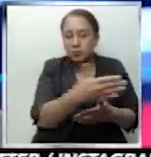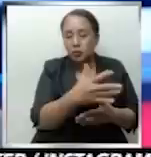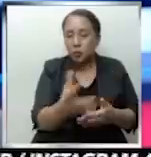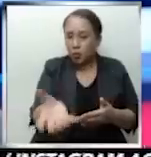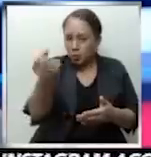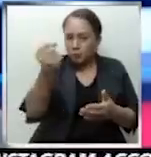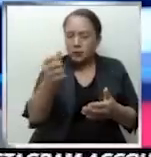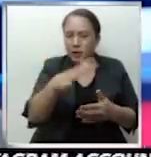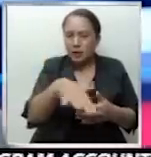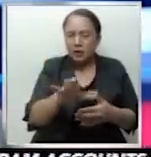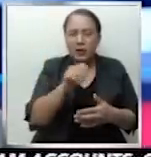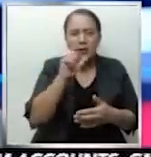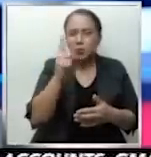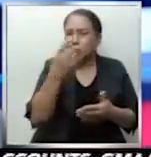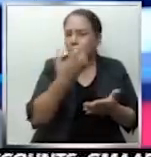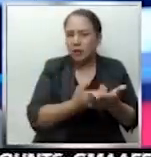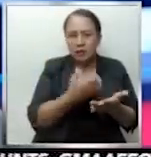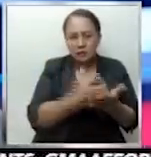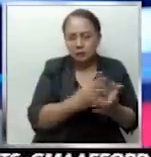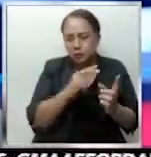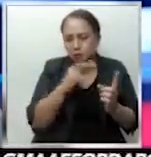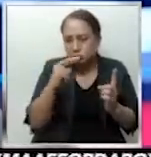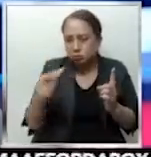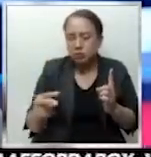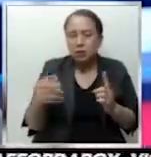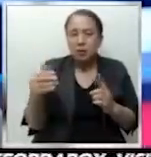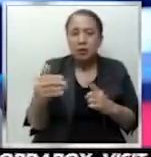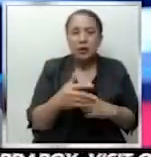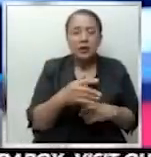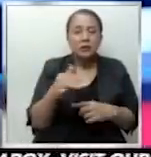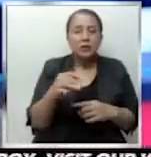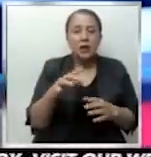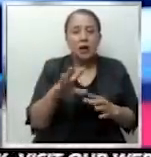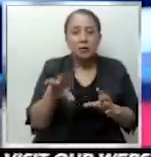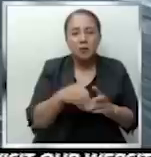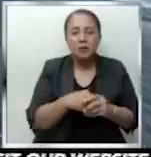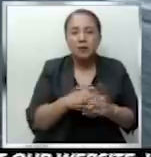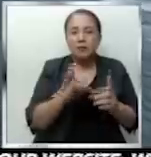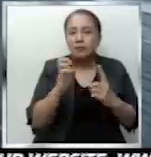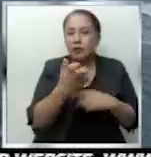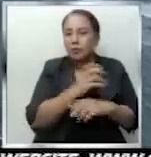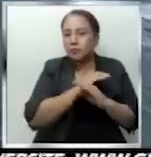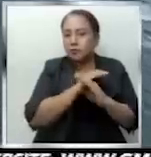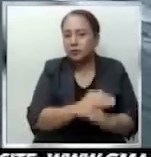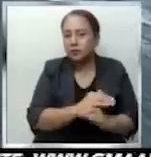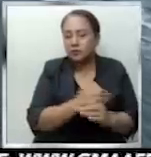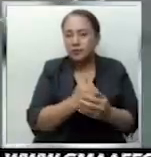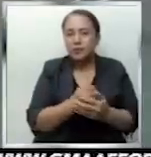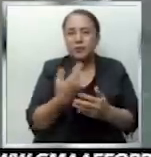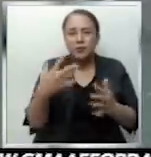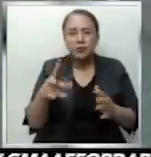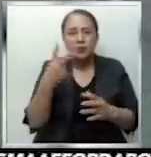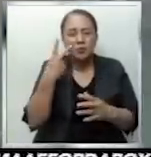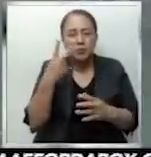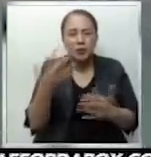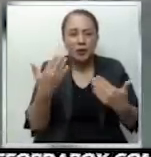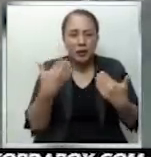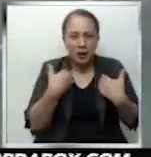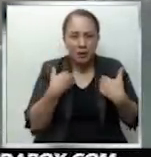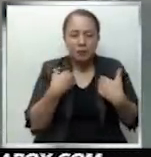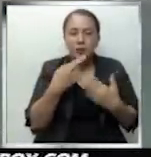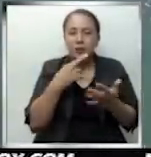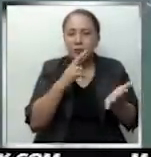only about economic aspects of fisheries, it's also about environmental protection. We've seen recently the reports of